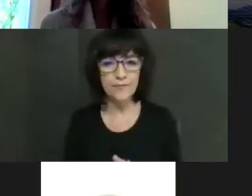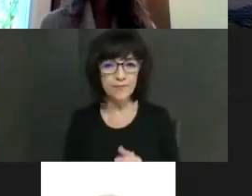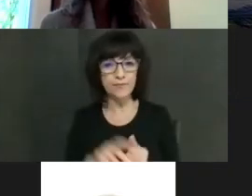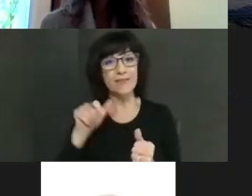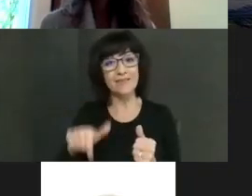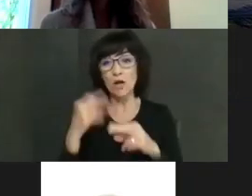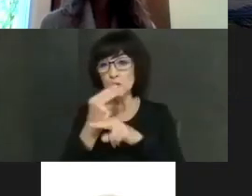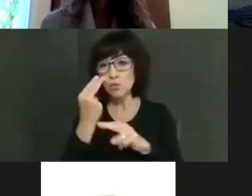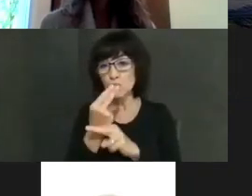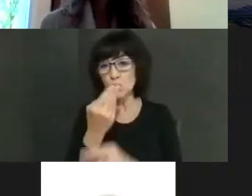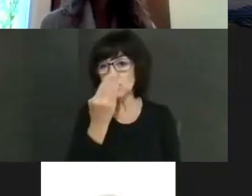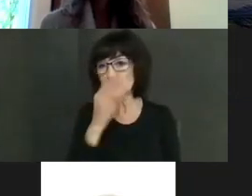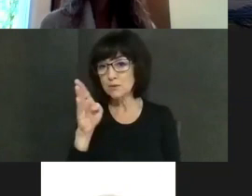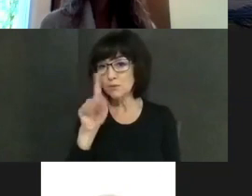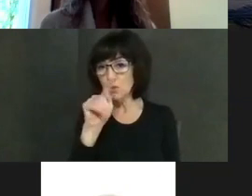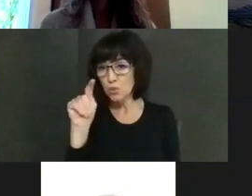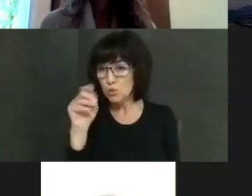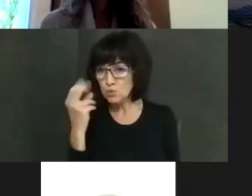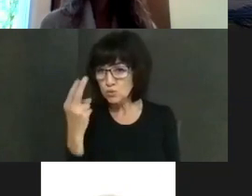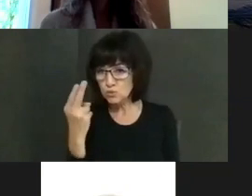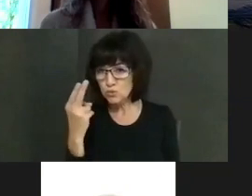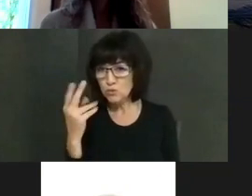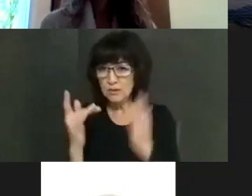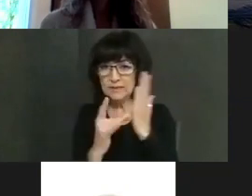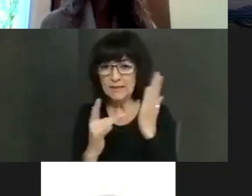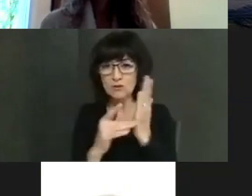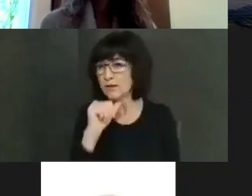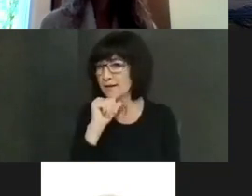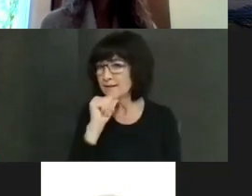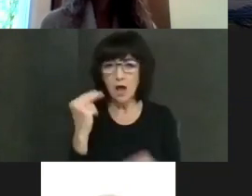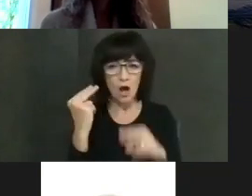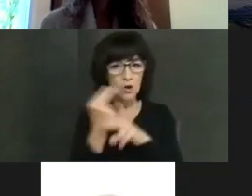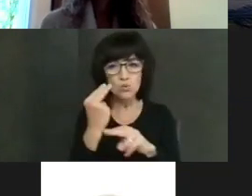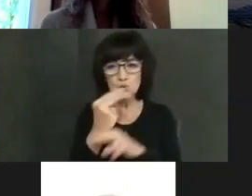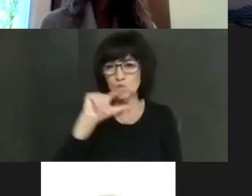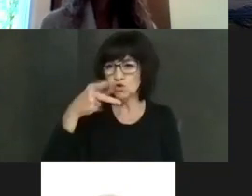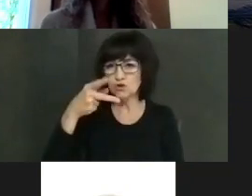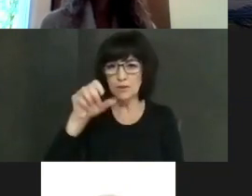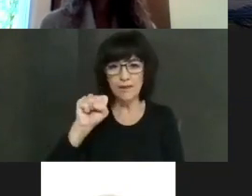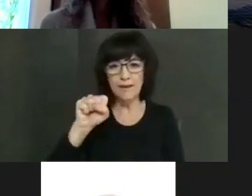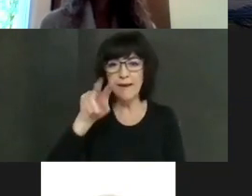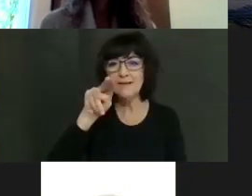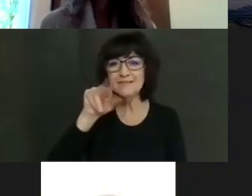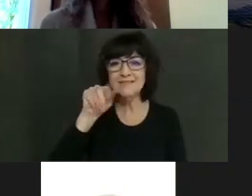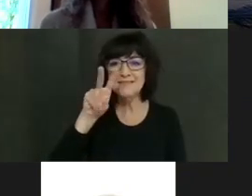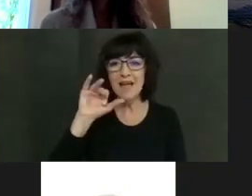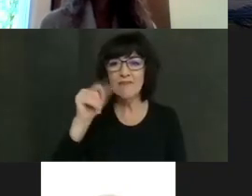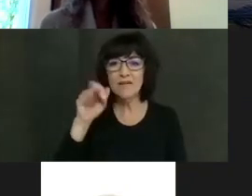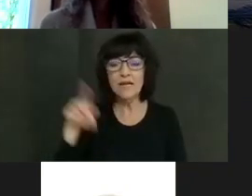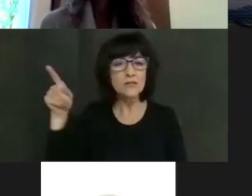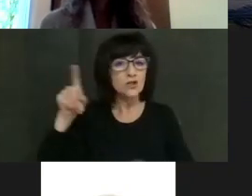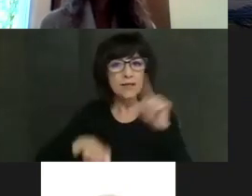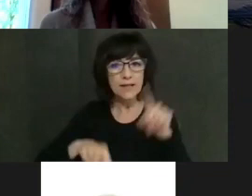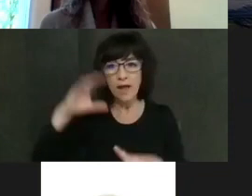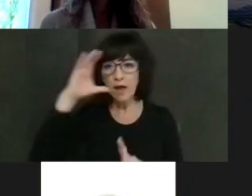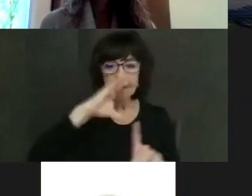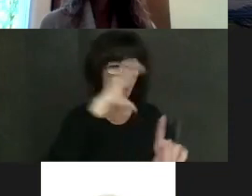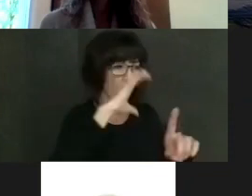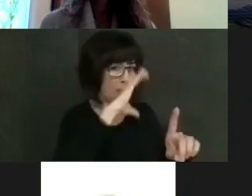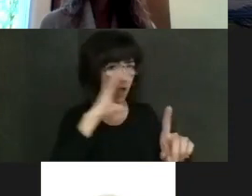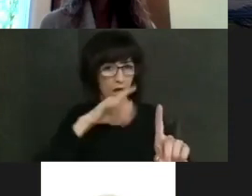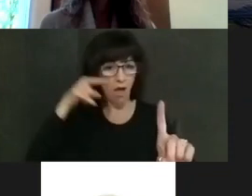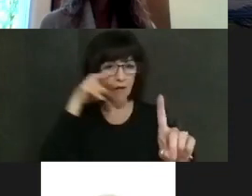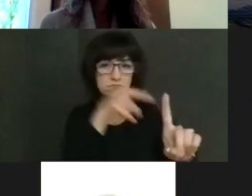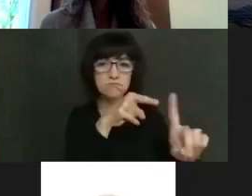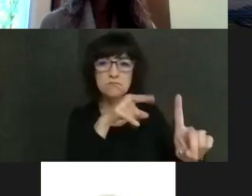does not use GPS navigation. It cannot track where you have been, who you've been with. It doesn't know if